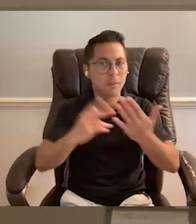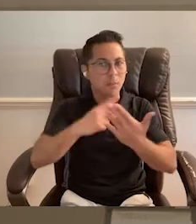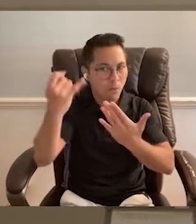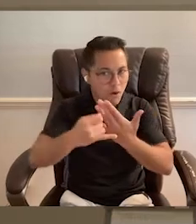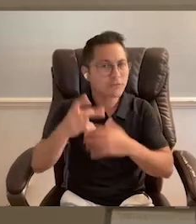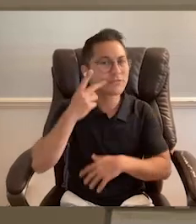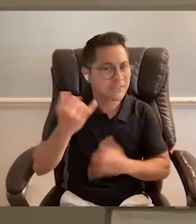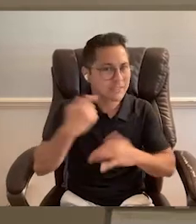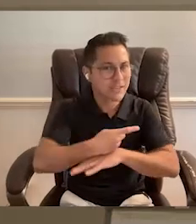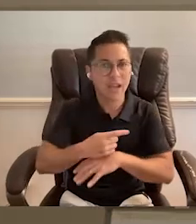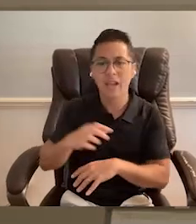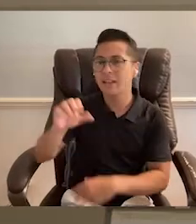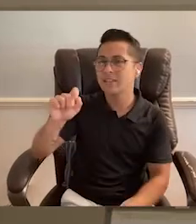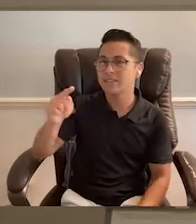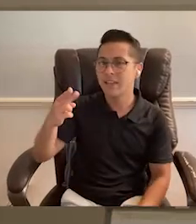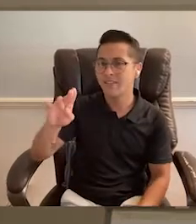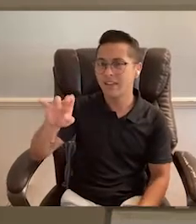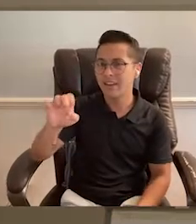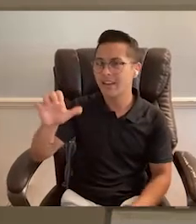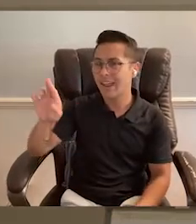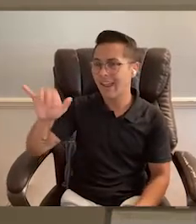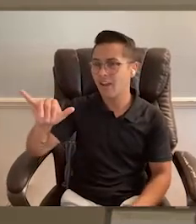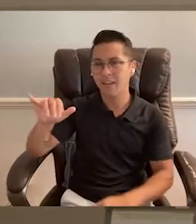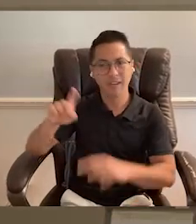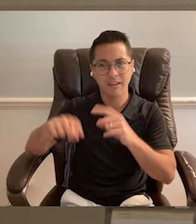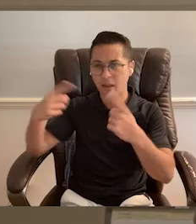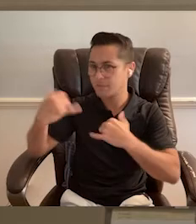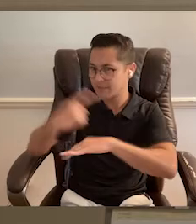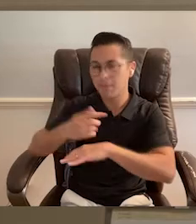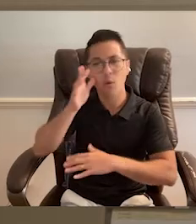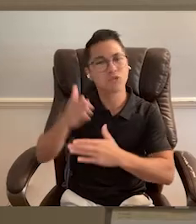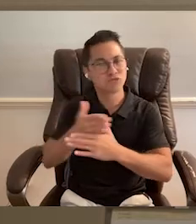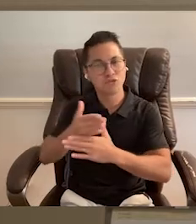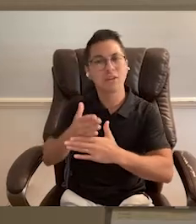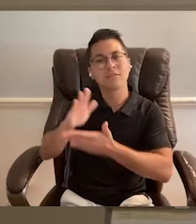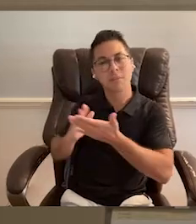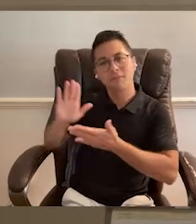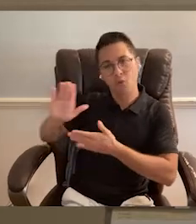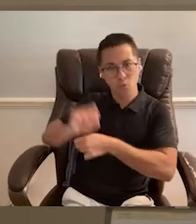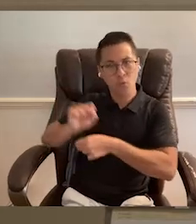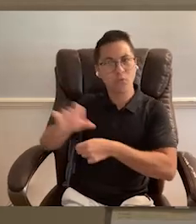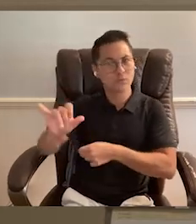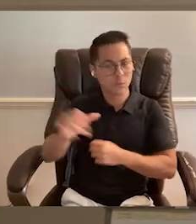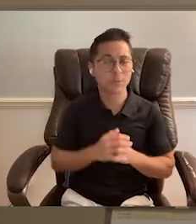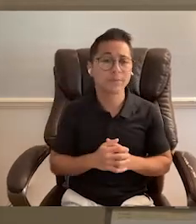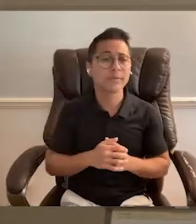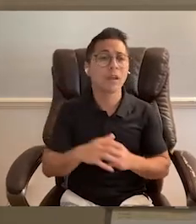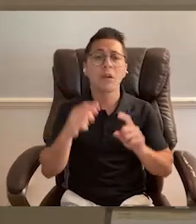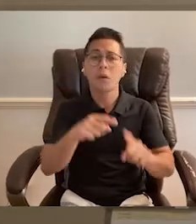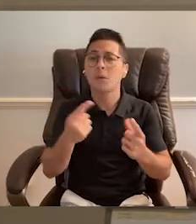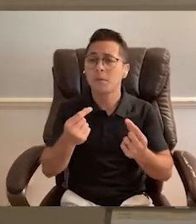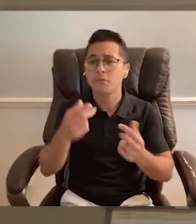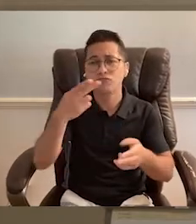reality, robotics, have the potential to really enhance the lives of people with disabilities. And